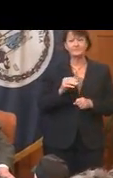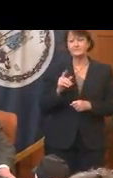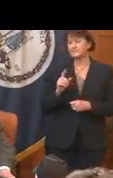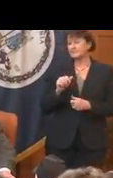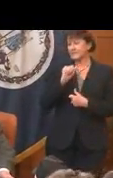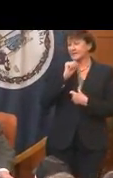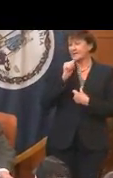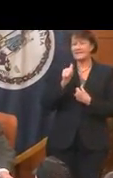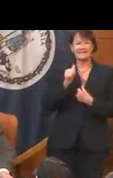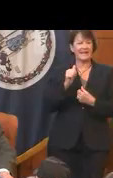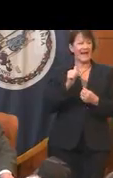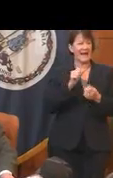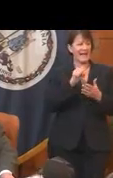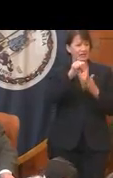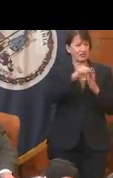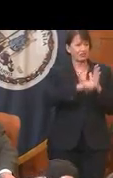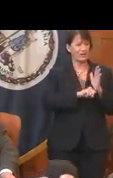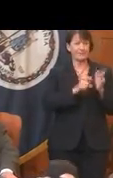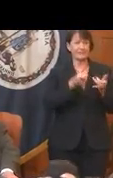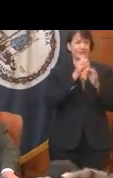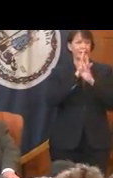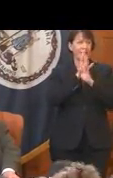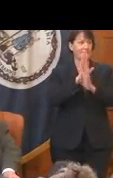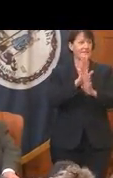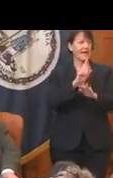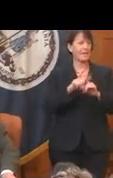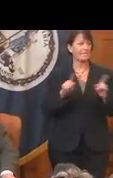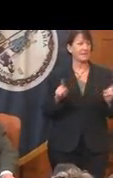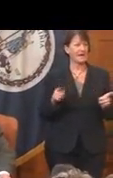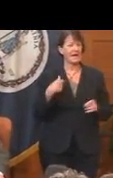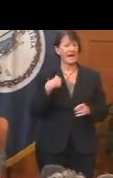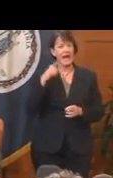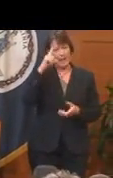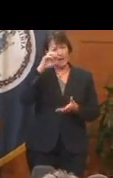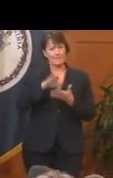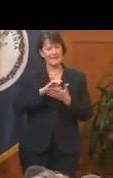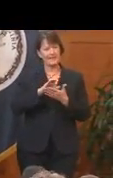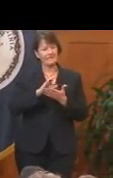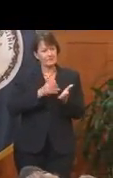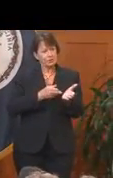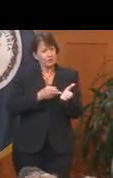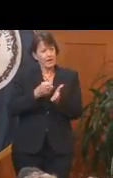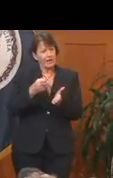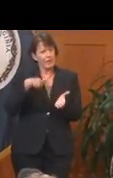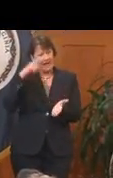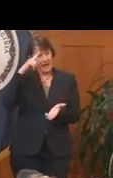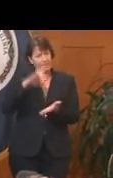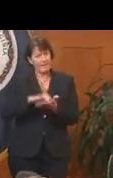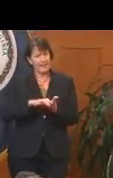It's none of this is scripted, it kind of comes out. But no, I really genuinely believe, look,